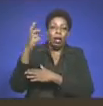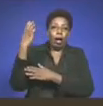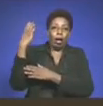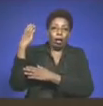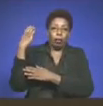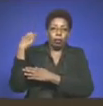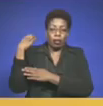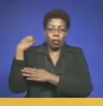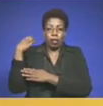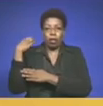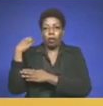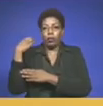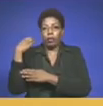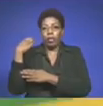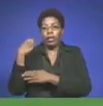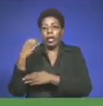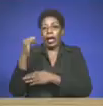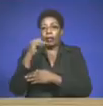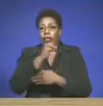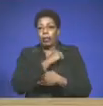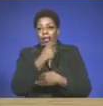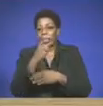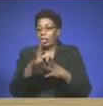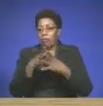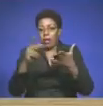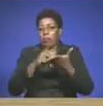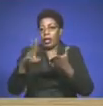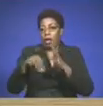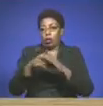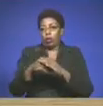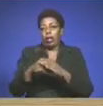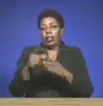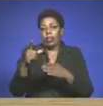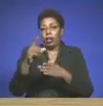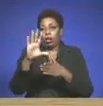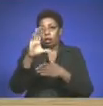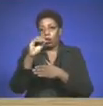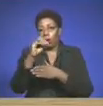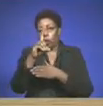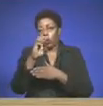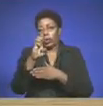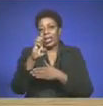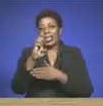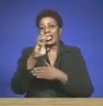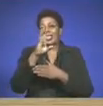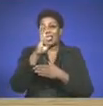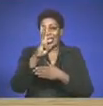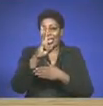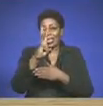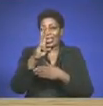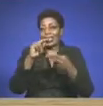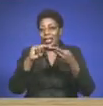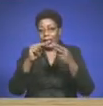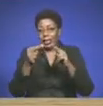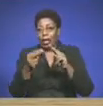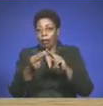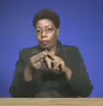Bastian says it's their biggest single payout to date. Now the code is a six-digit code from 00000